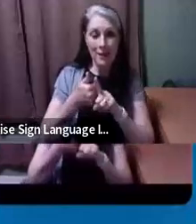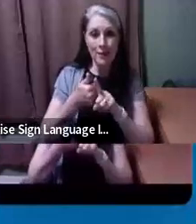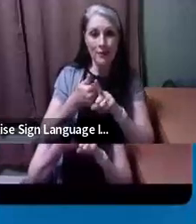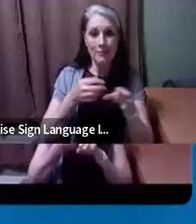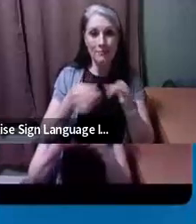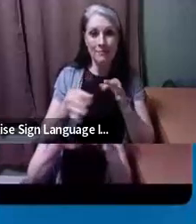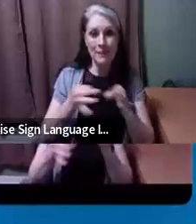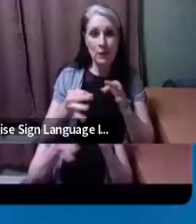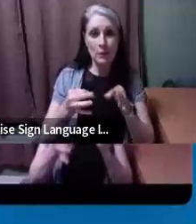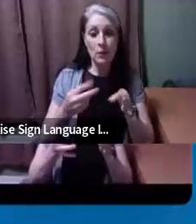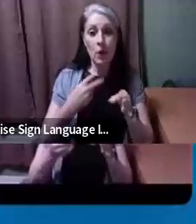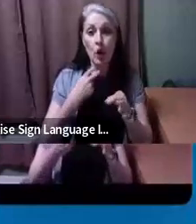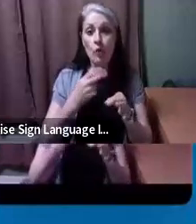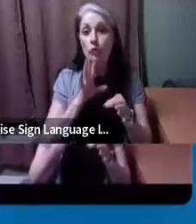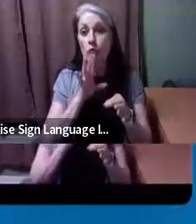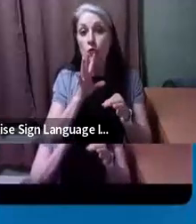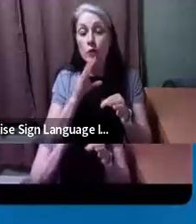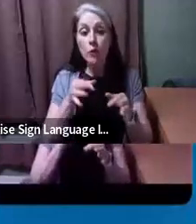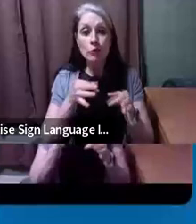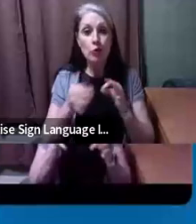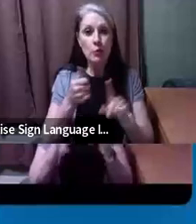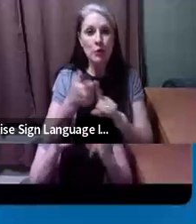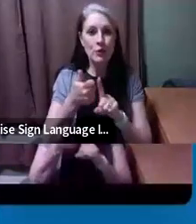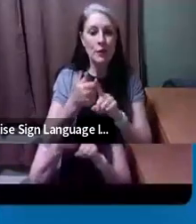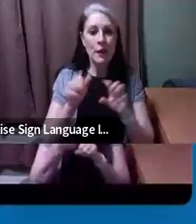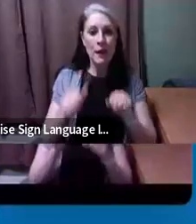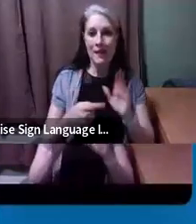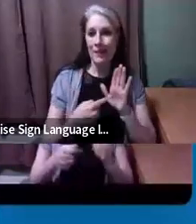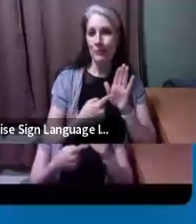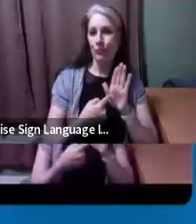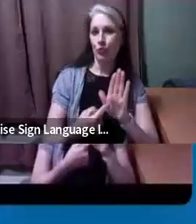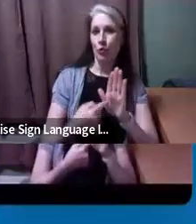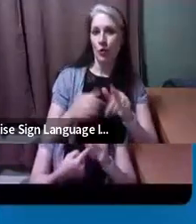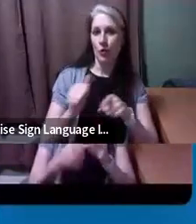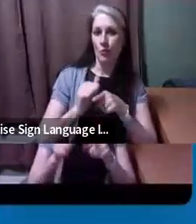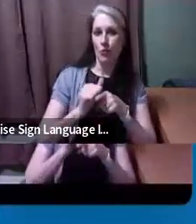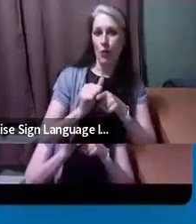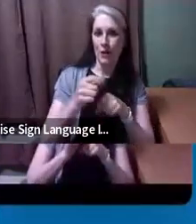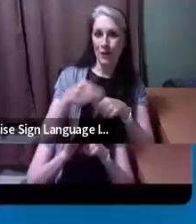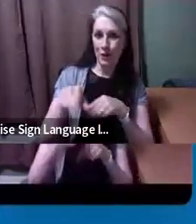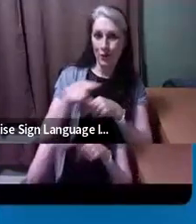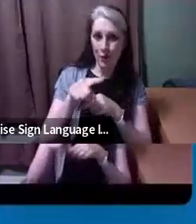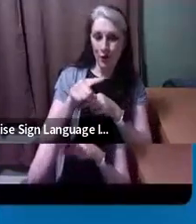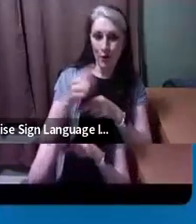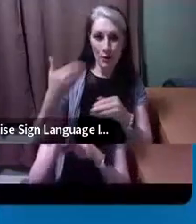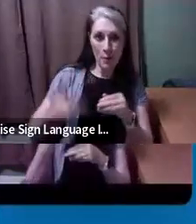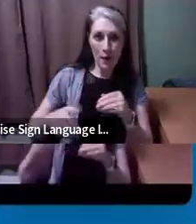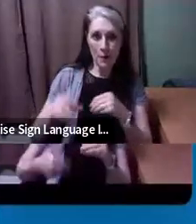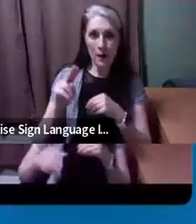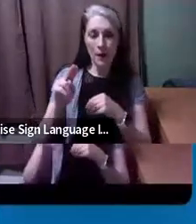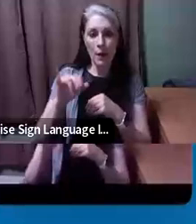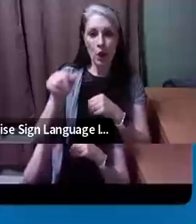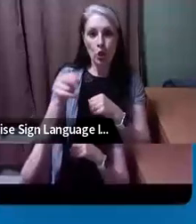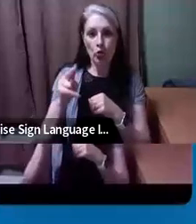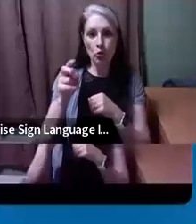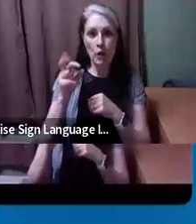verbal descriptions of yourself. So I can model that and practice that for you. My name is Jennifer